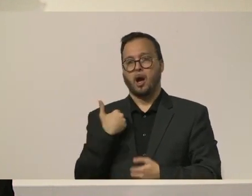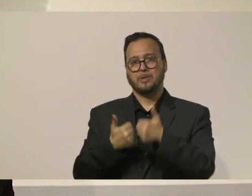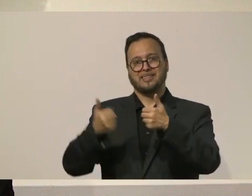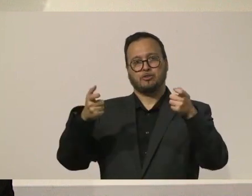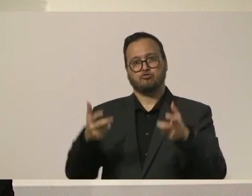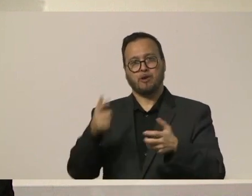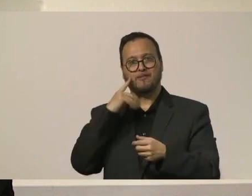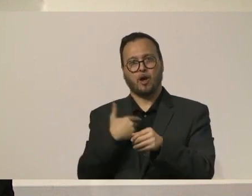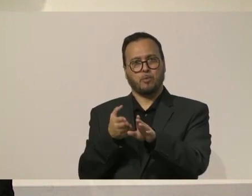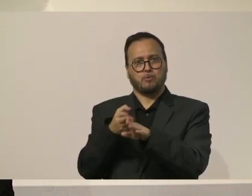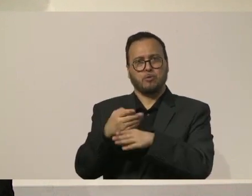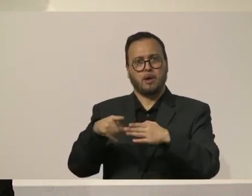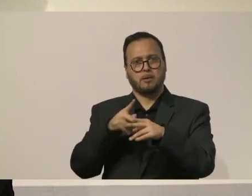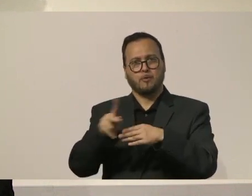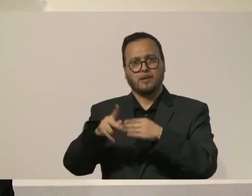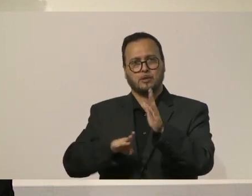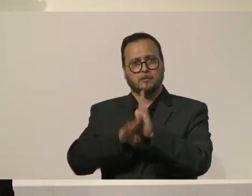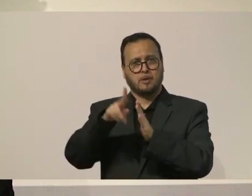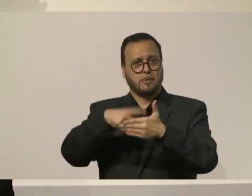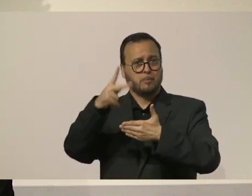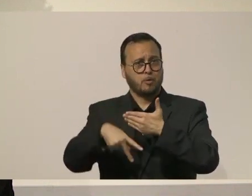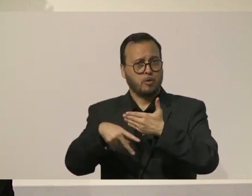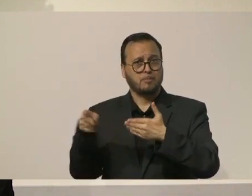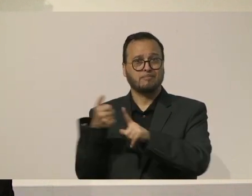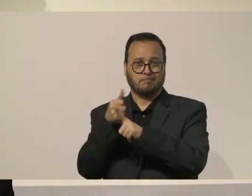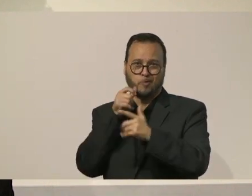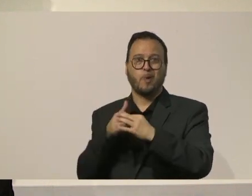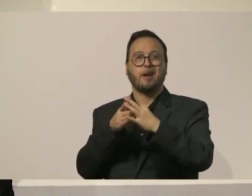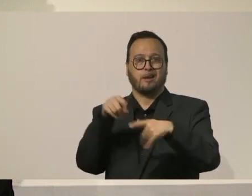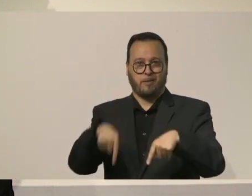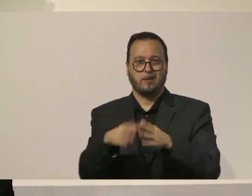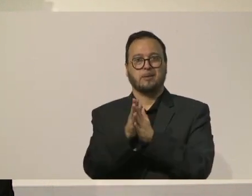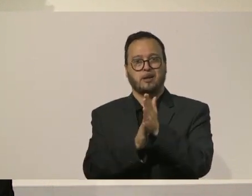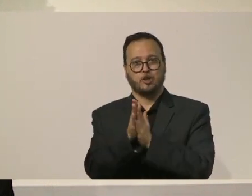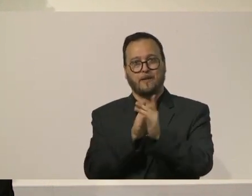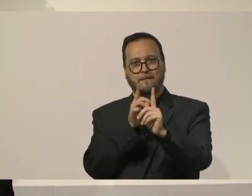our Career and Professional Training Programs, who's leading this initiative.